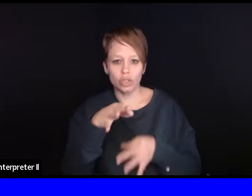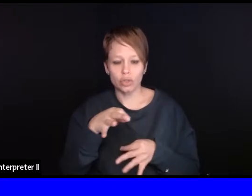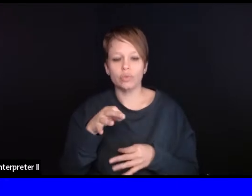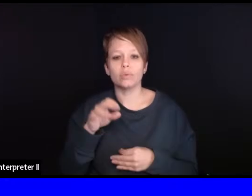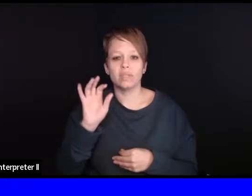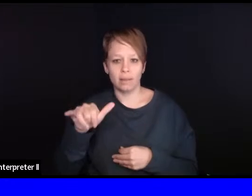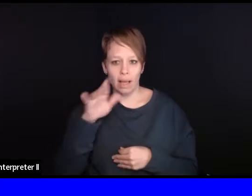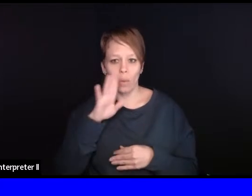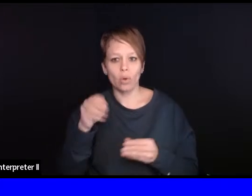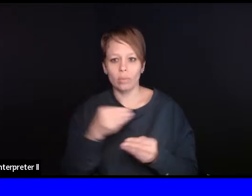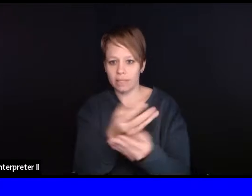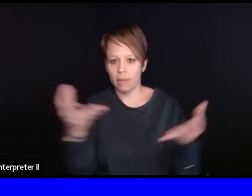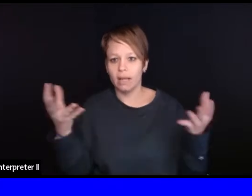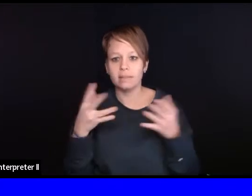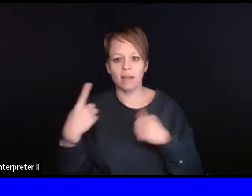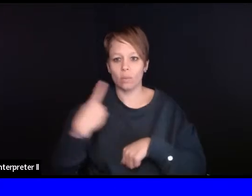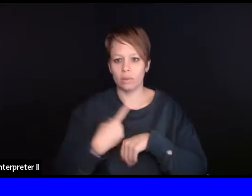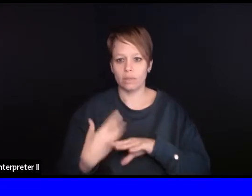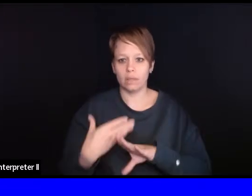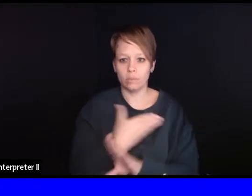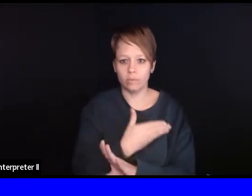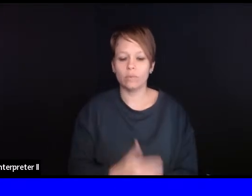the day before.